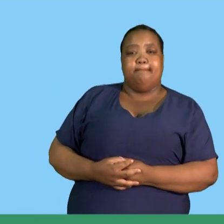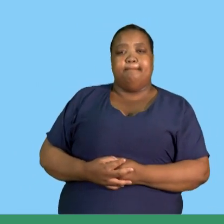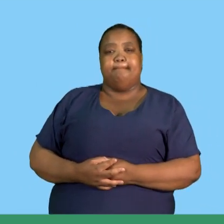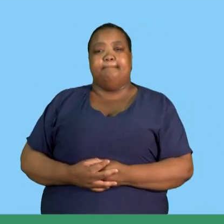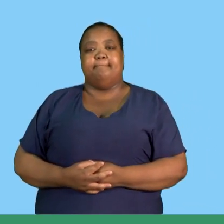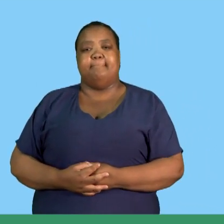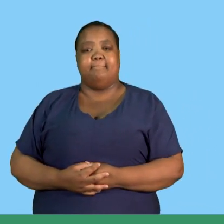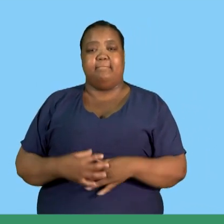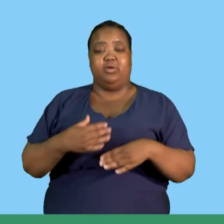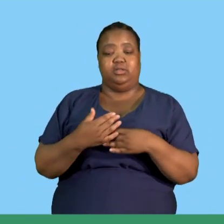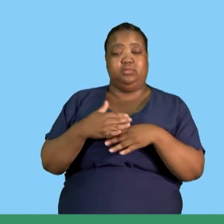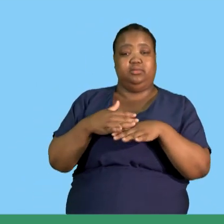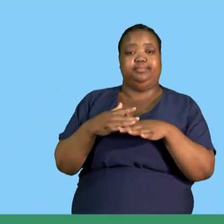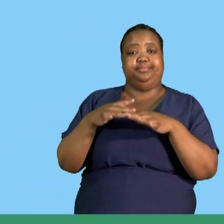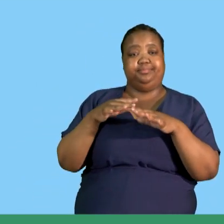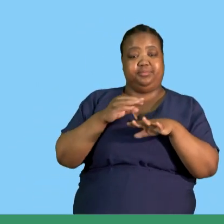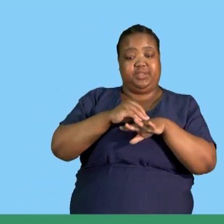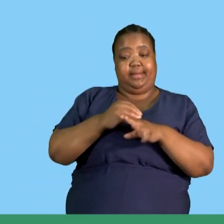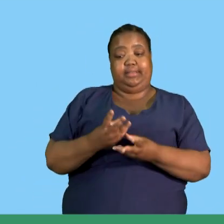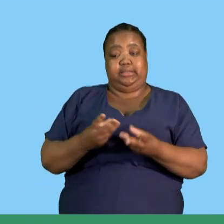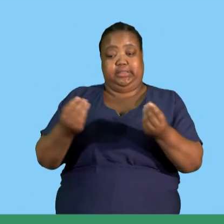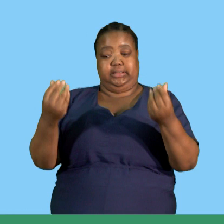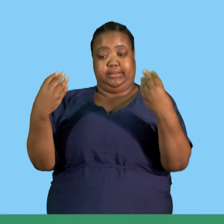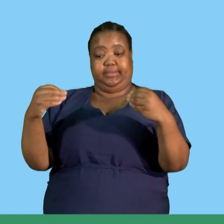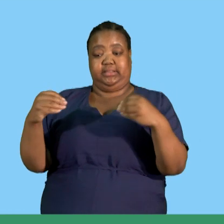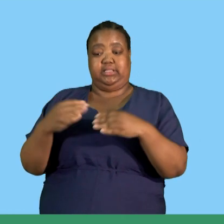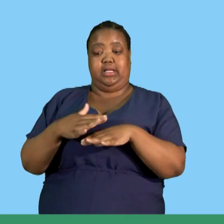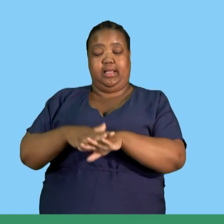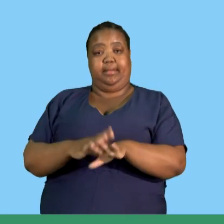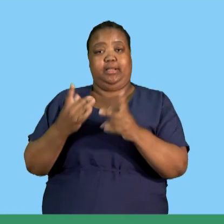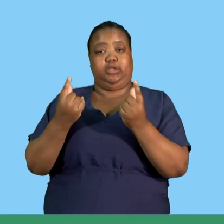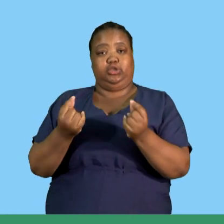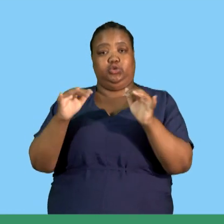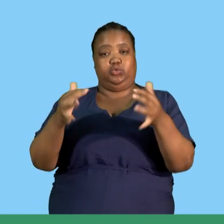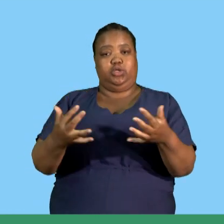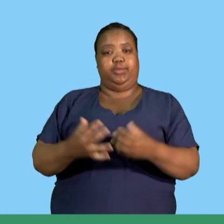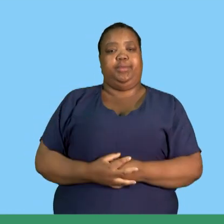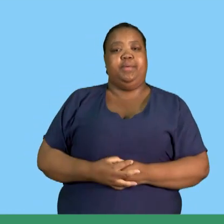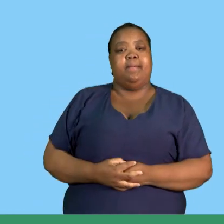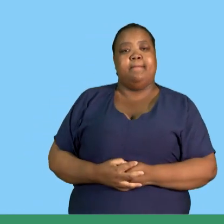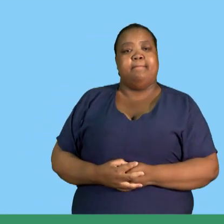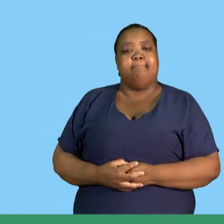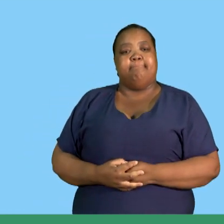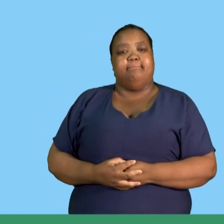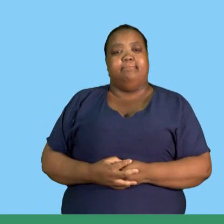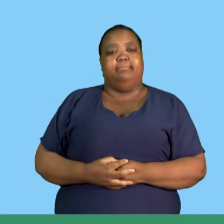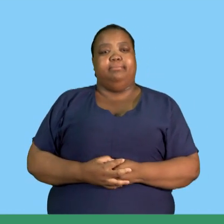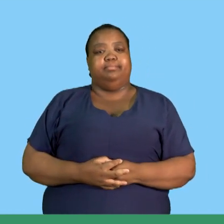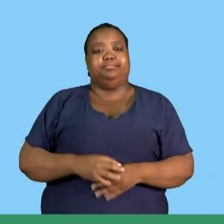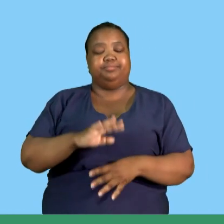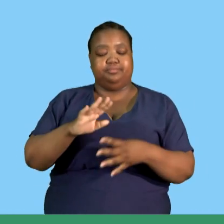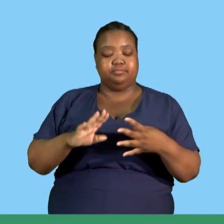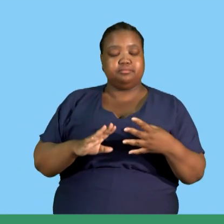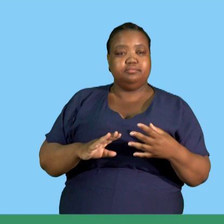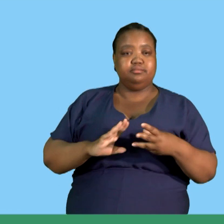explain how it can be applied in the business that is ZPL's business. Right.